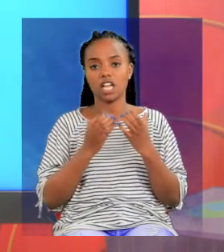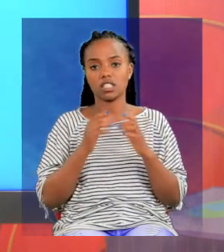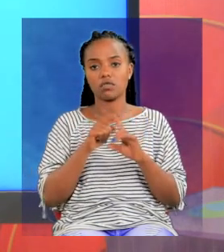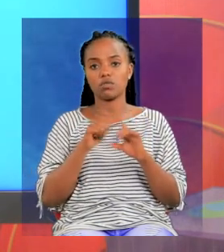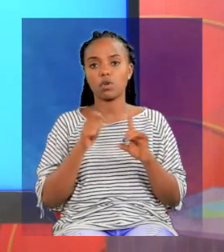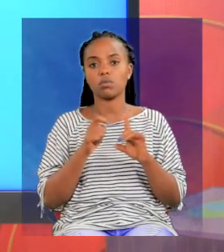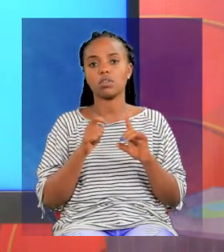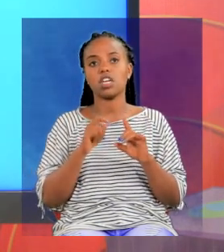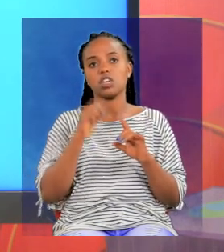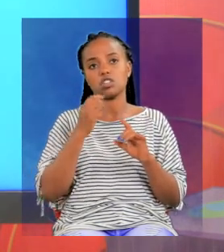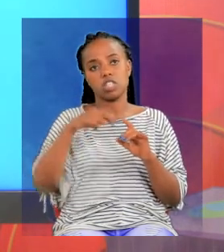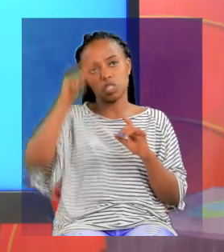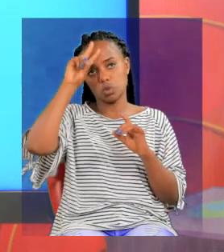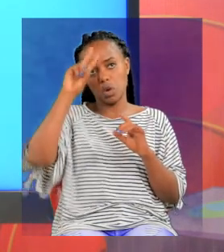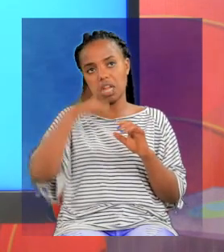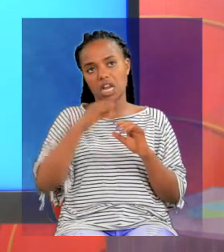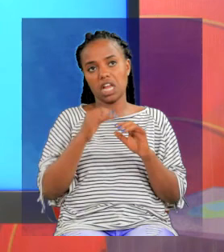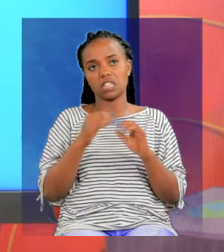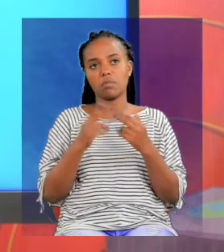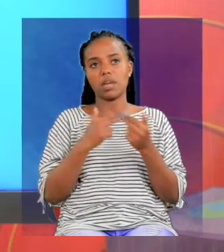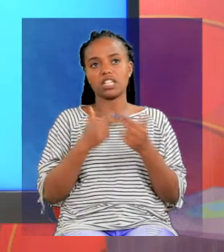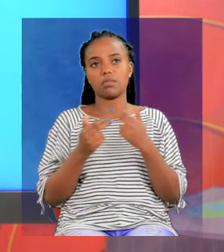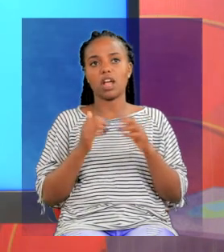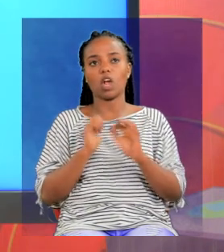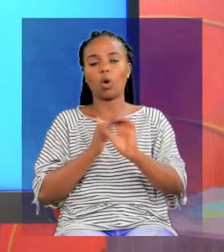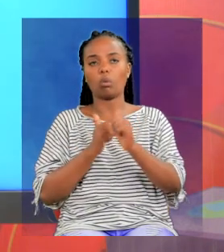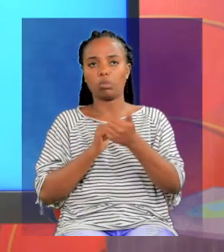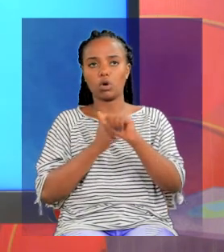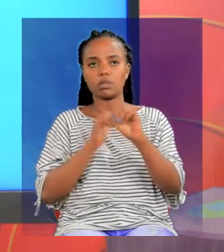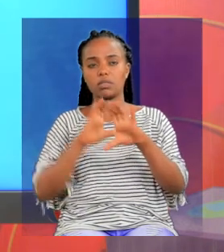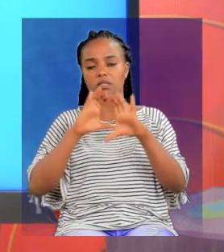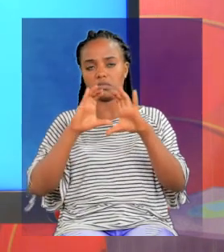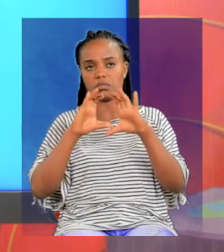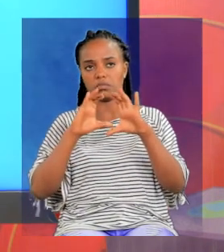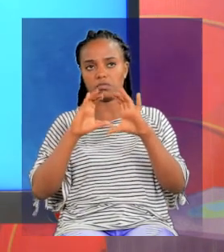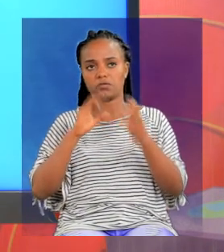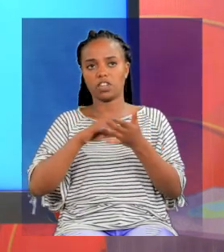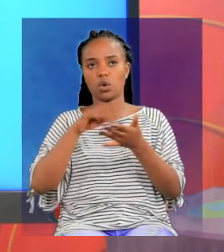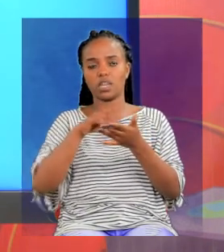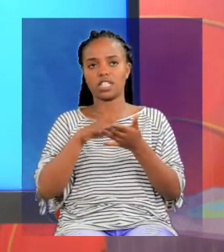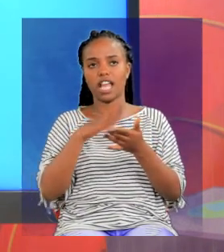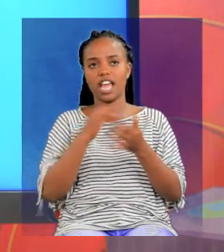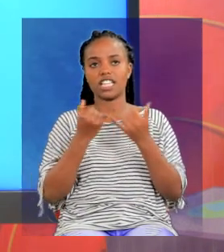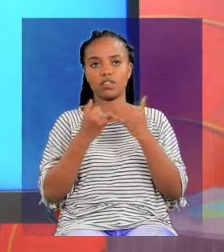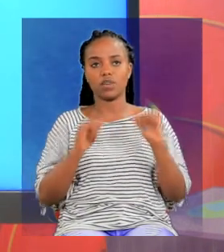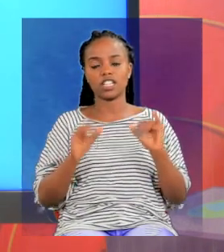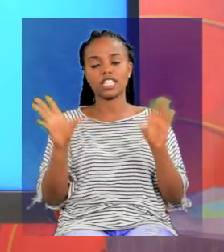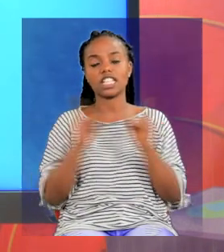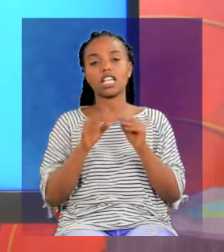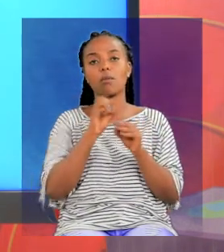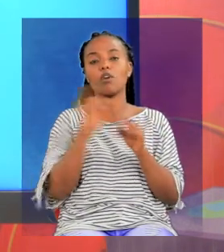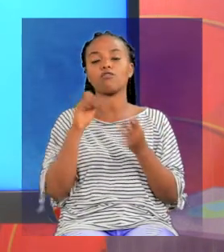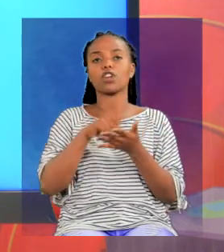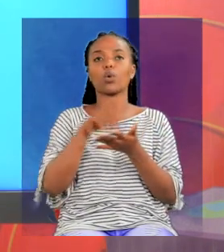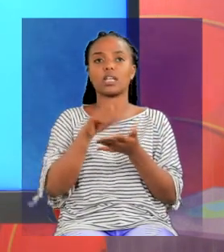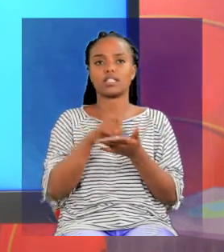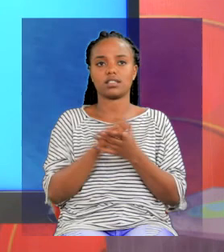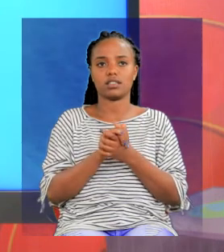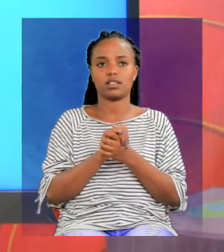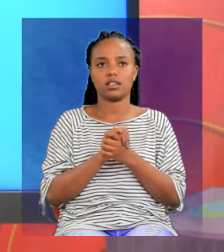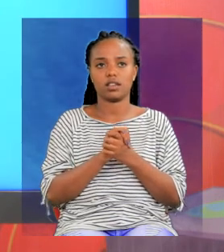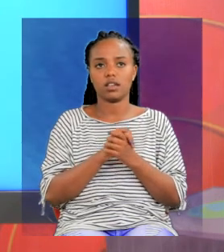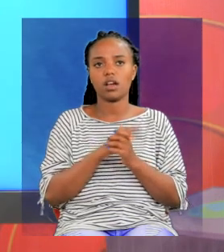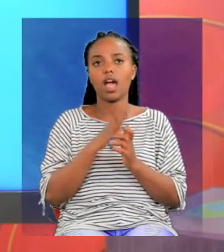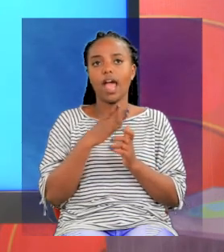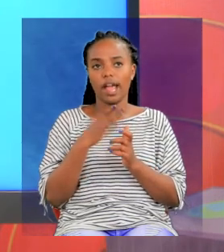and you square it, and you multiply by its corresponding frequency, and you divide by the sum of the frequencies. Okay,